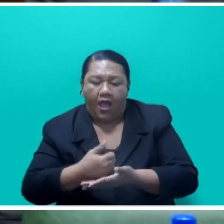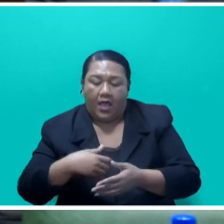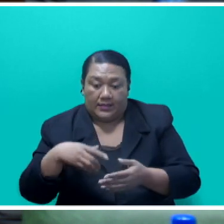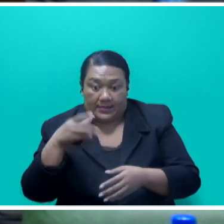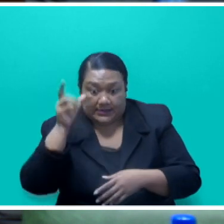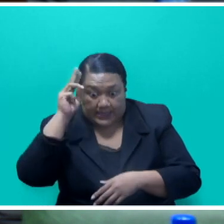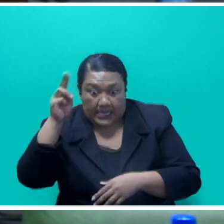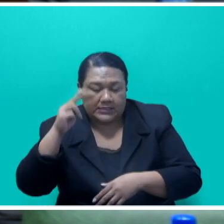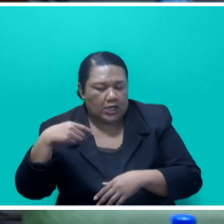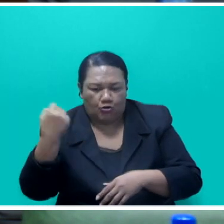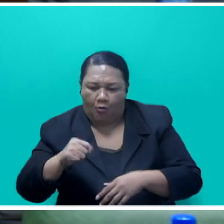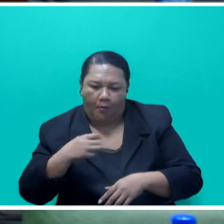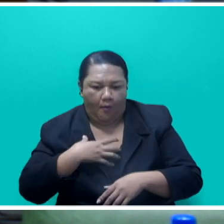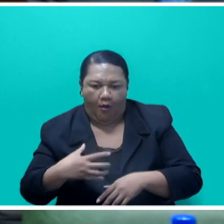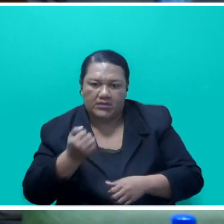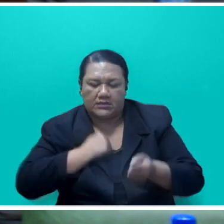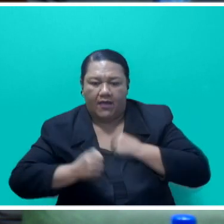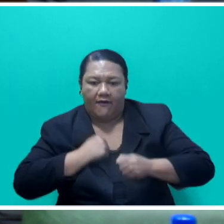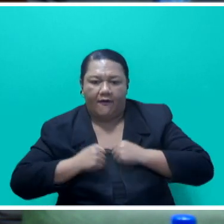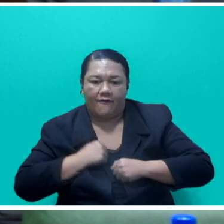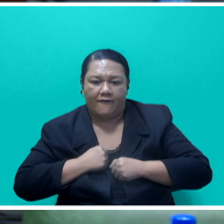you and your deputy